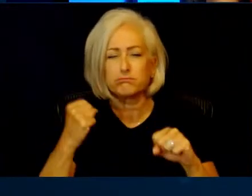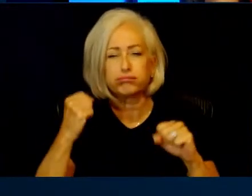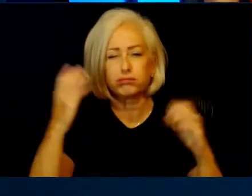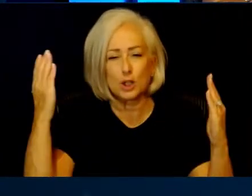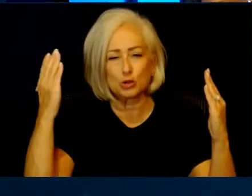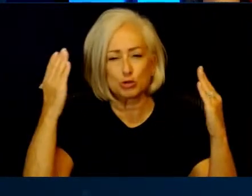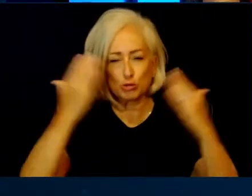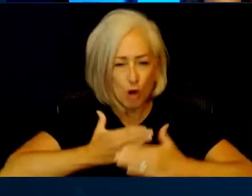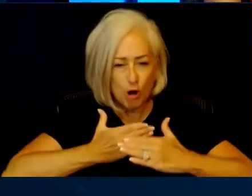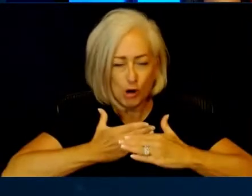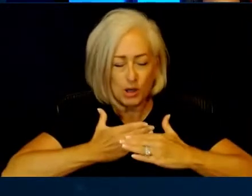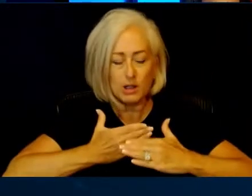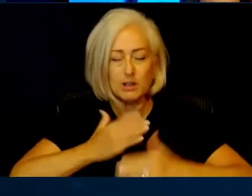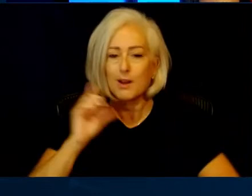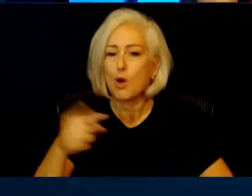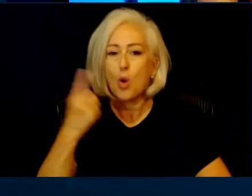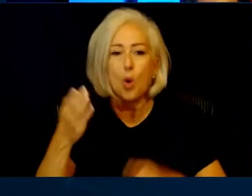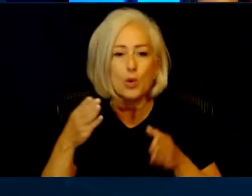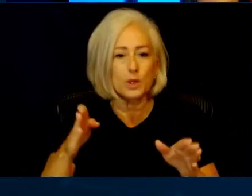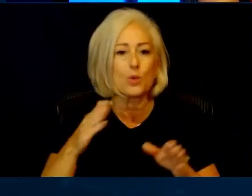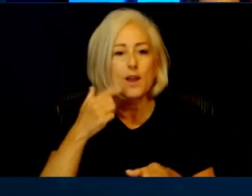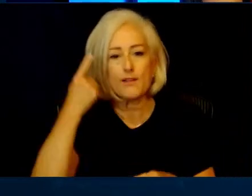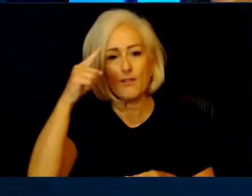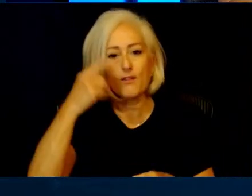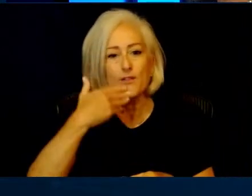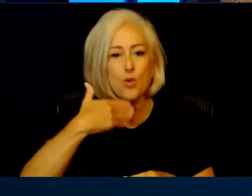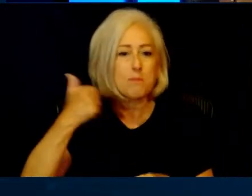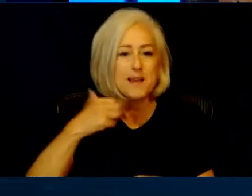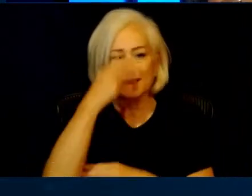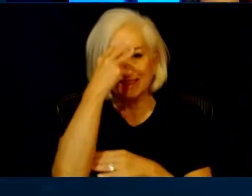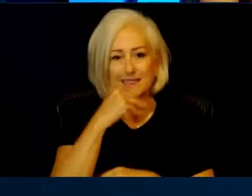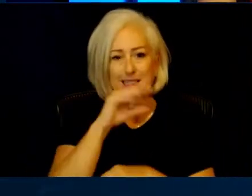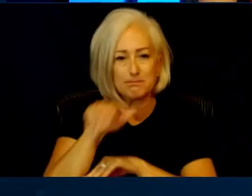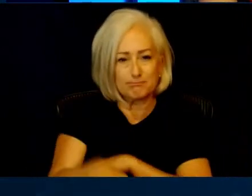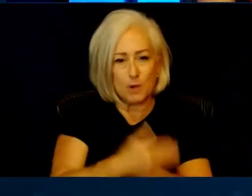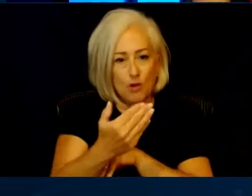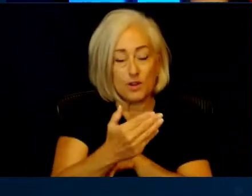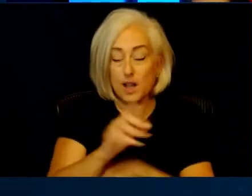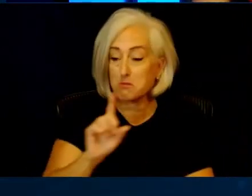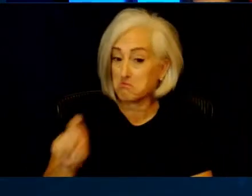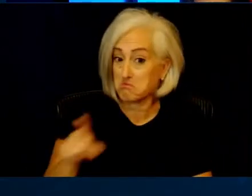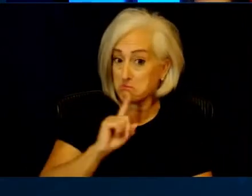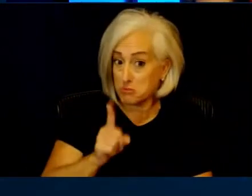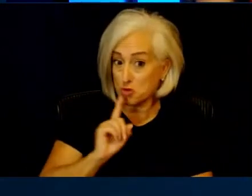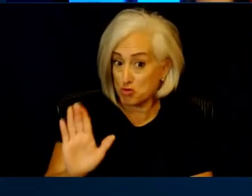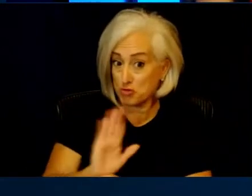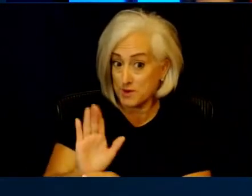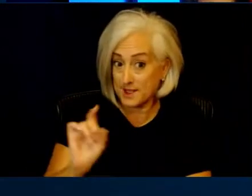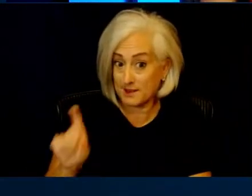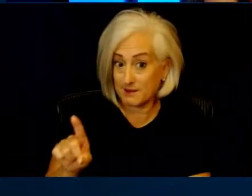go if you want to get your best night's sleep. So Dr. Luthra, maybe you can ask him if that's true.